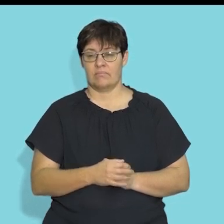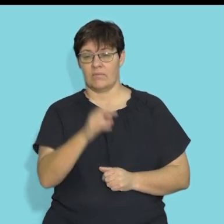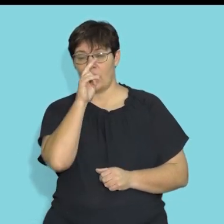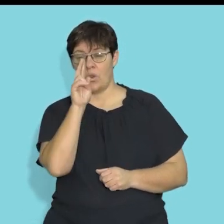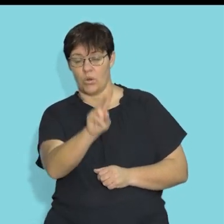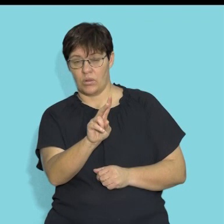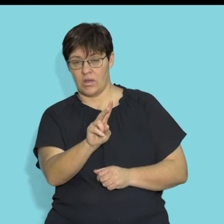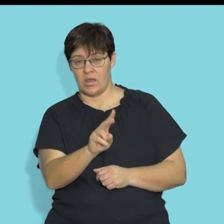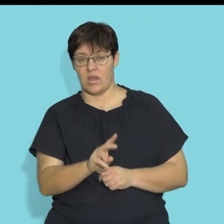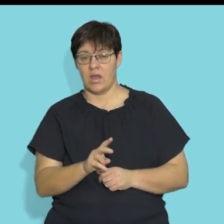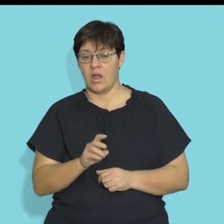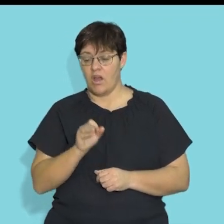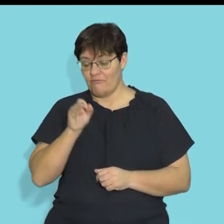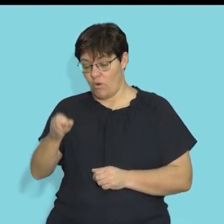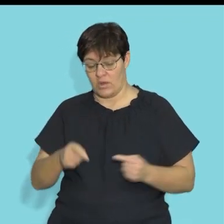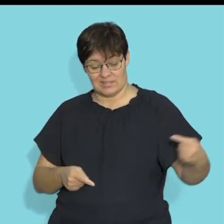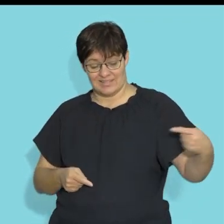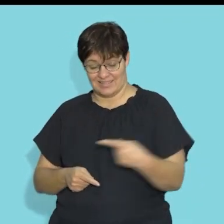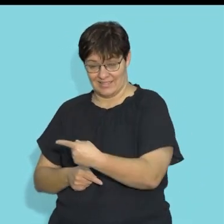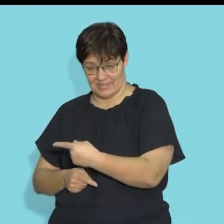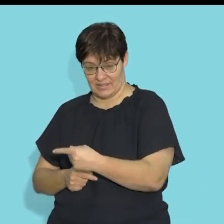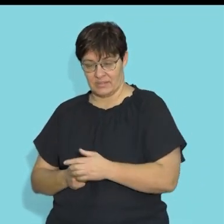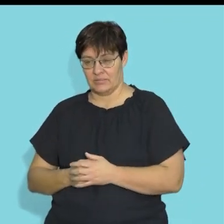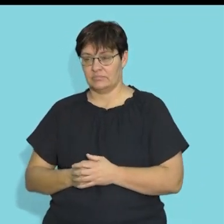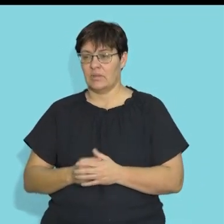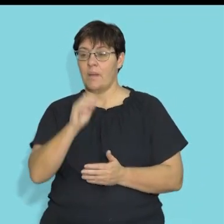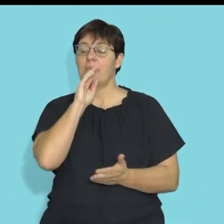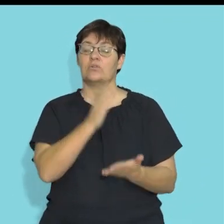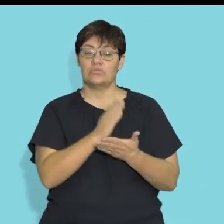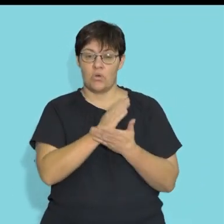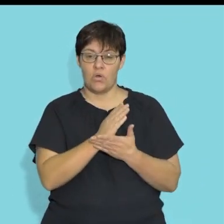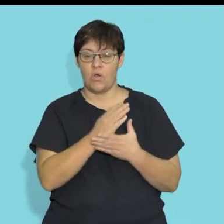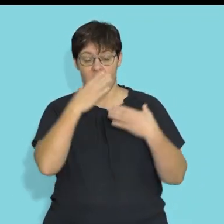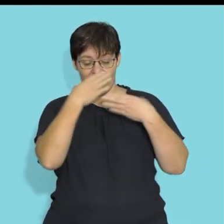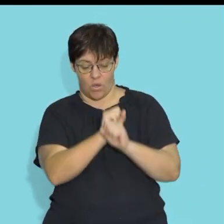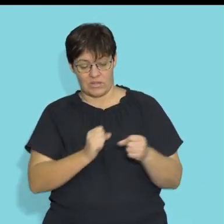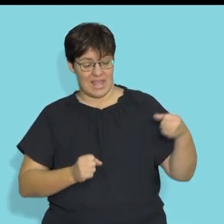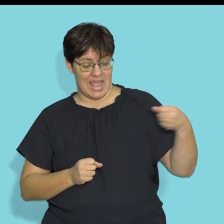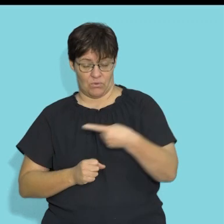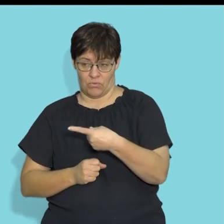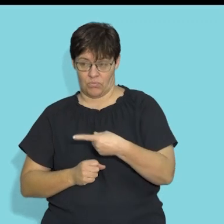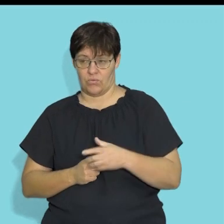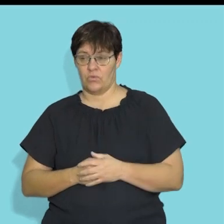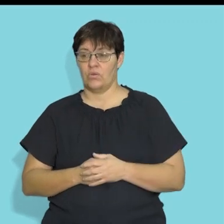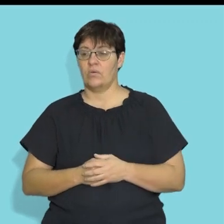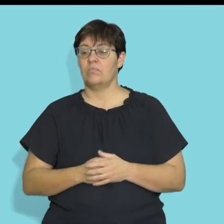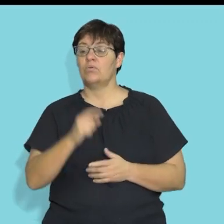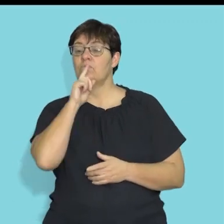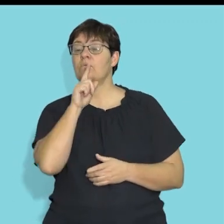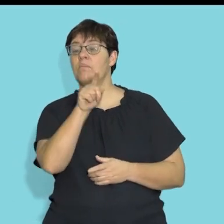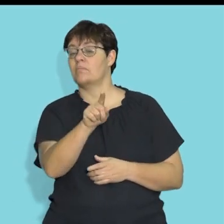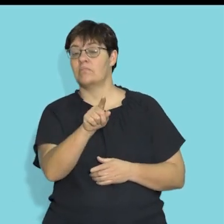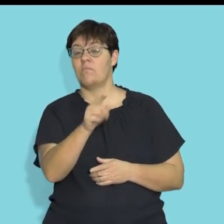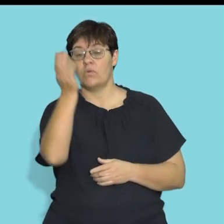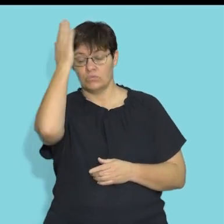When we look at the forward reaction of this reverse reaction, make sure that you focus on the arrow there. You need to know